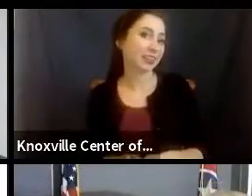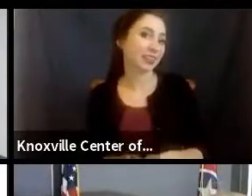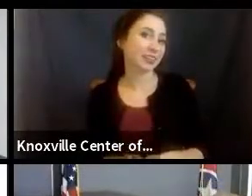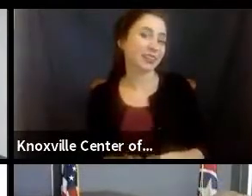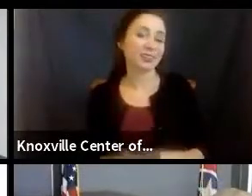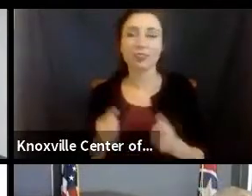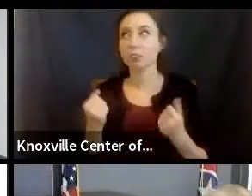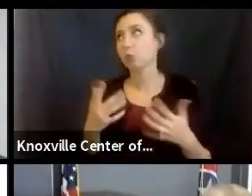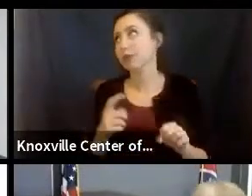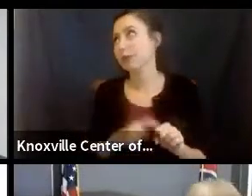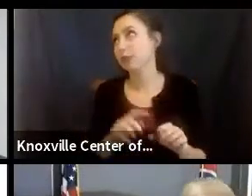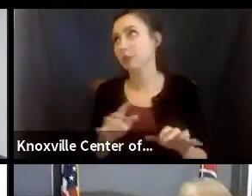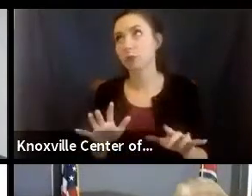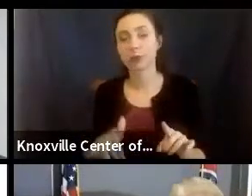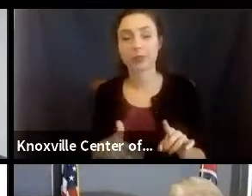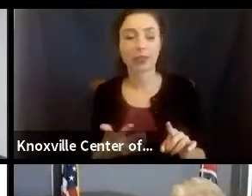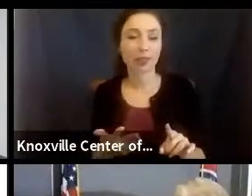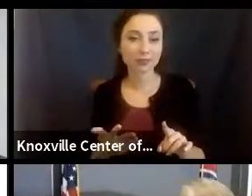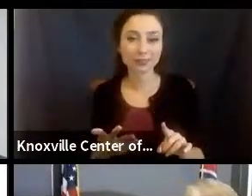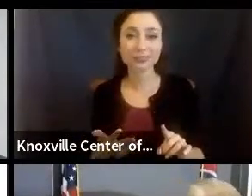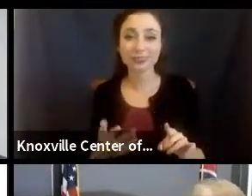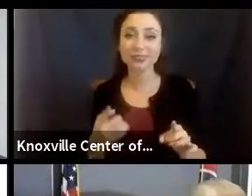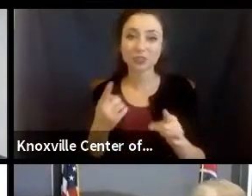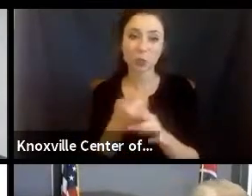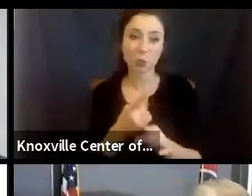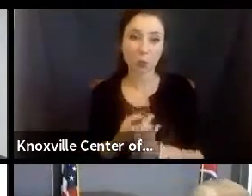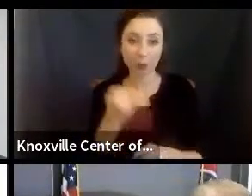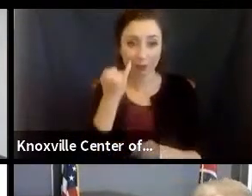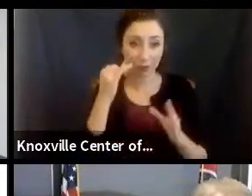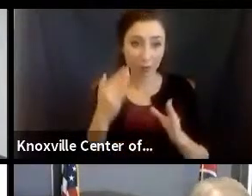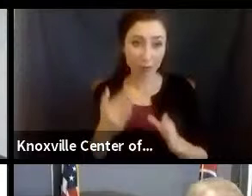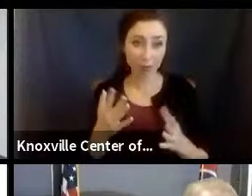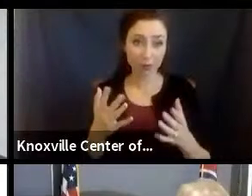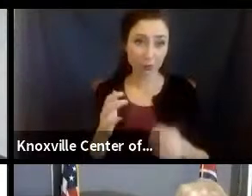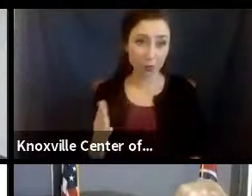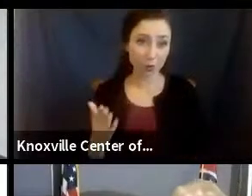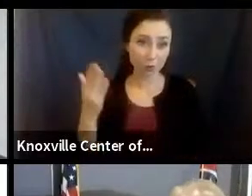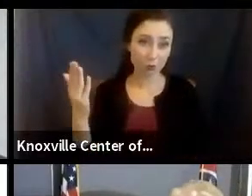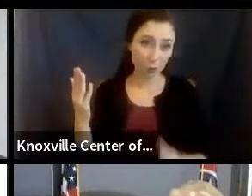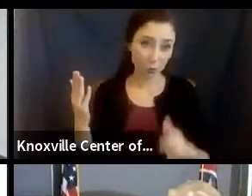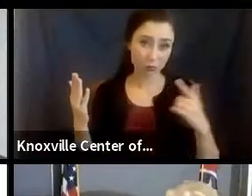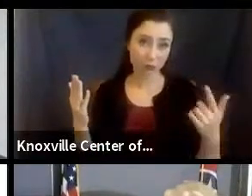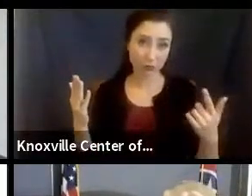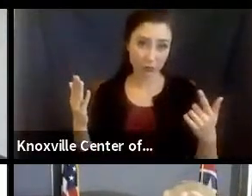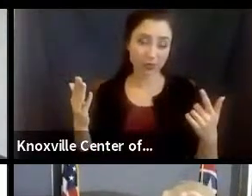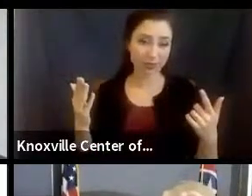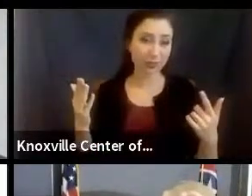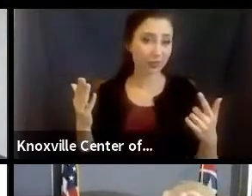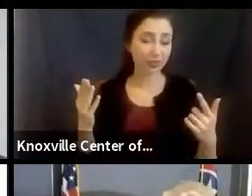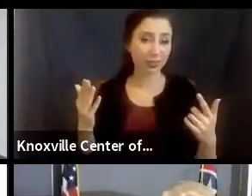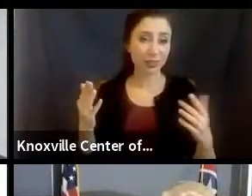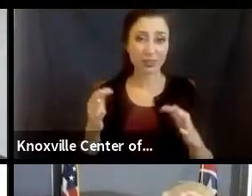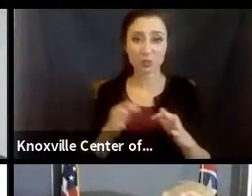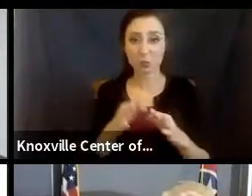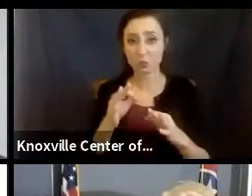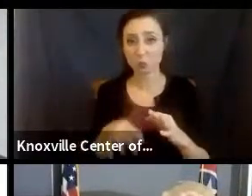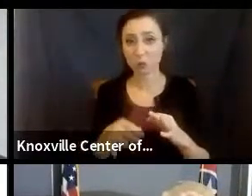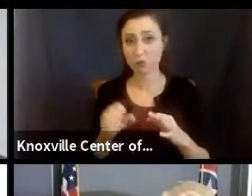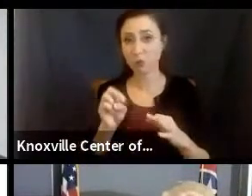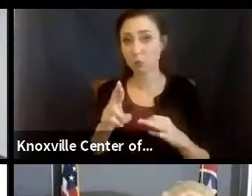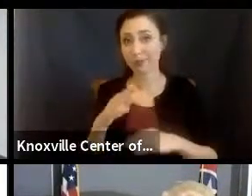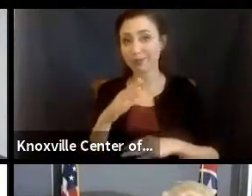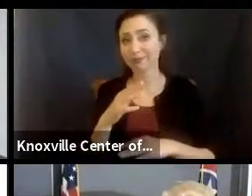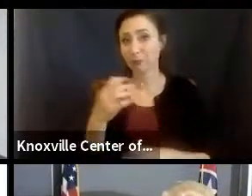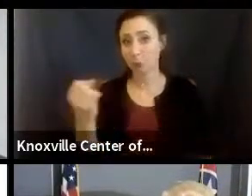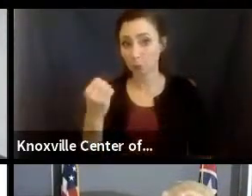Too many times. It's certainly appropriate if somebody wants to make that motion and second it to postpone definitely or table till